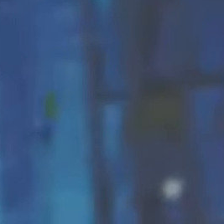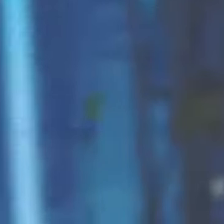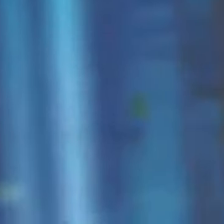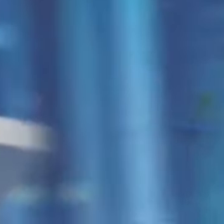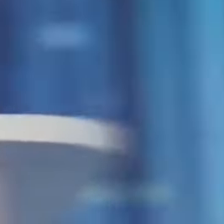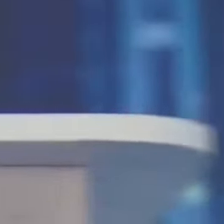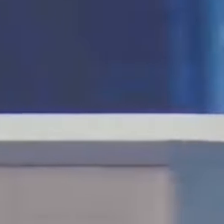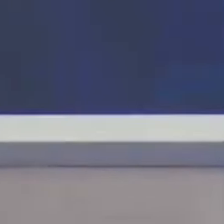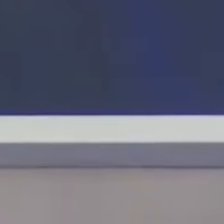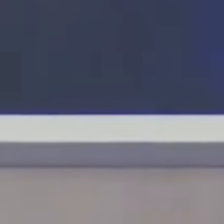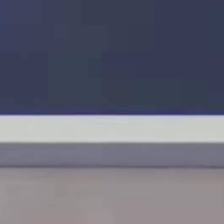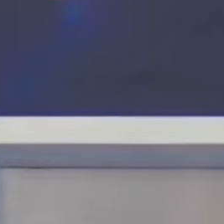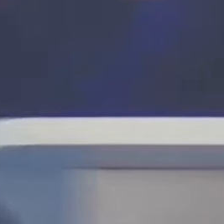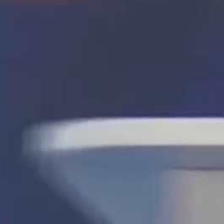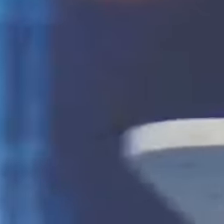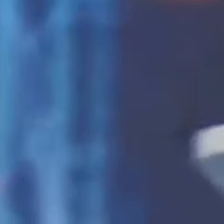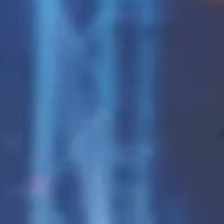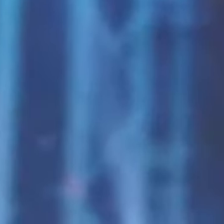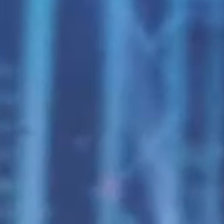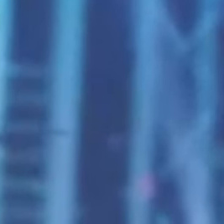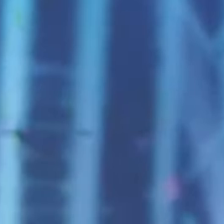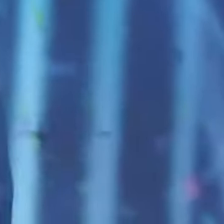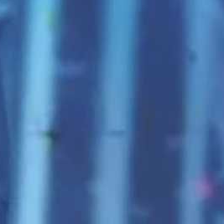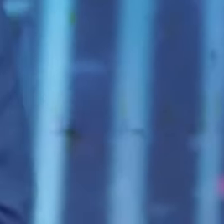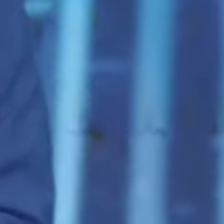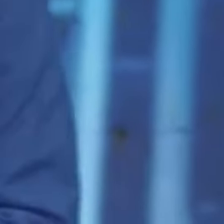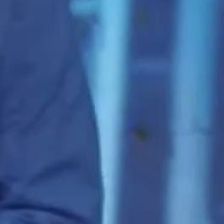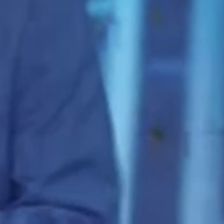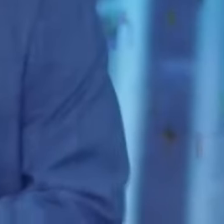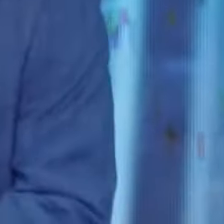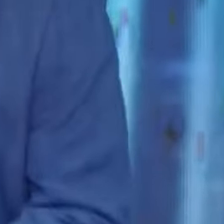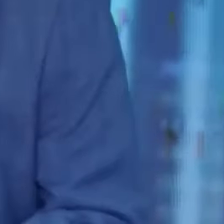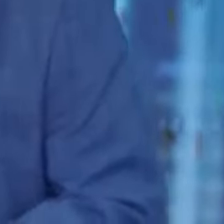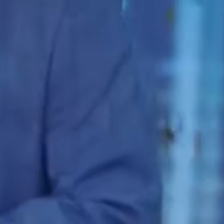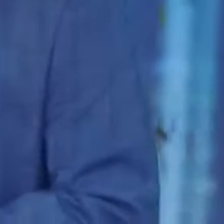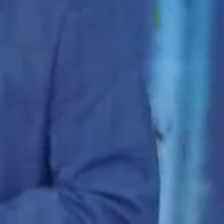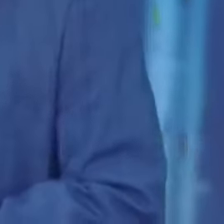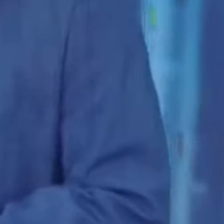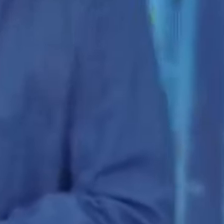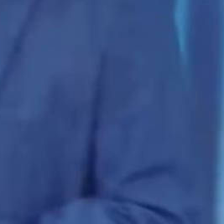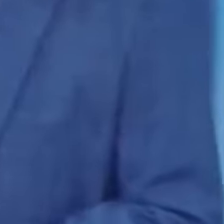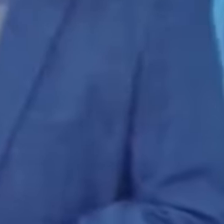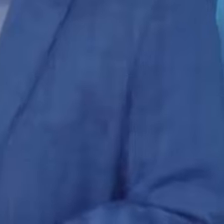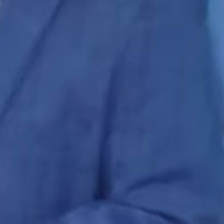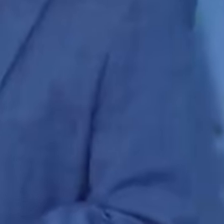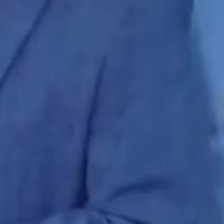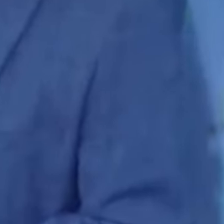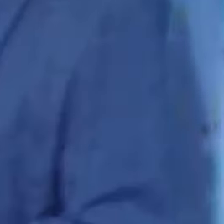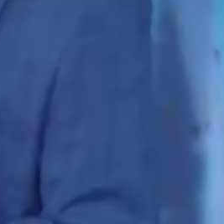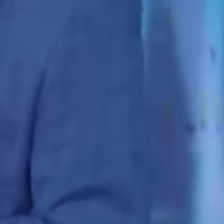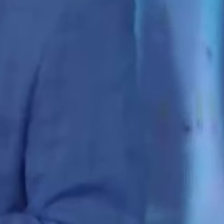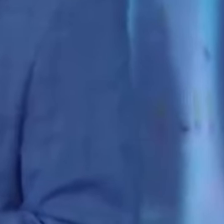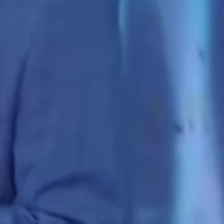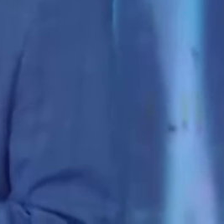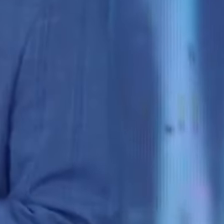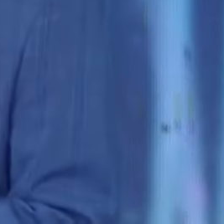man cried a great deal and said, Master, son of David, have mercy on me. And then, even though the other people